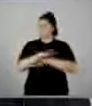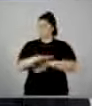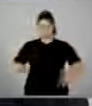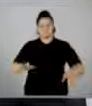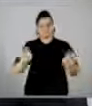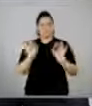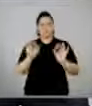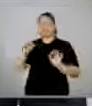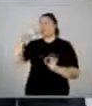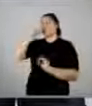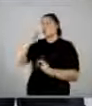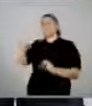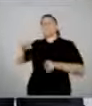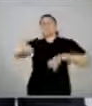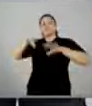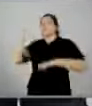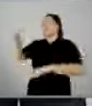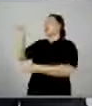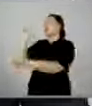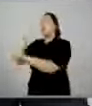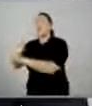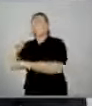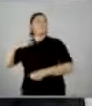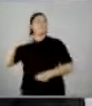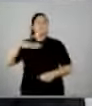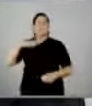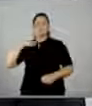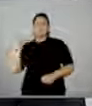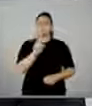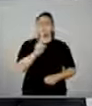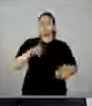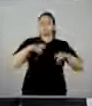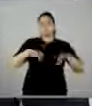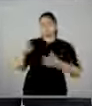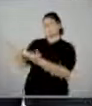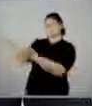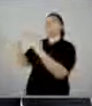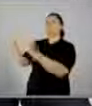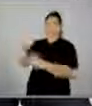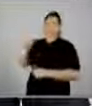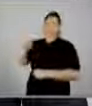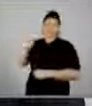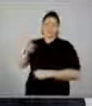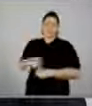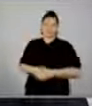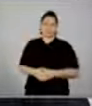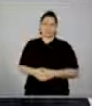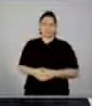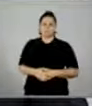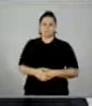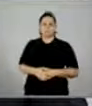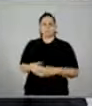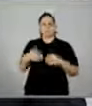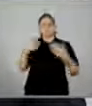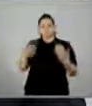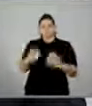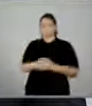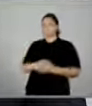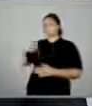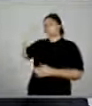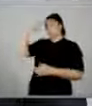home, and that's what we're seeking to do. In many of these cases, we look at these as supplementary capacity to hotel